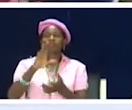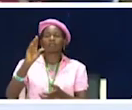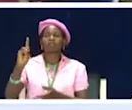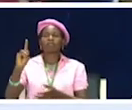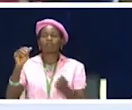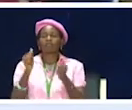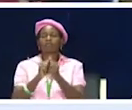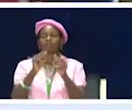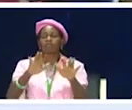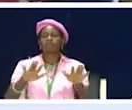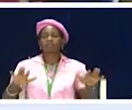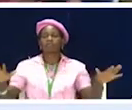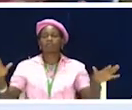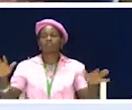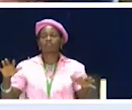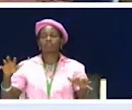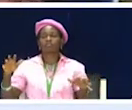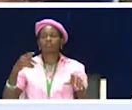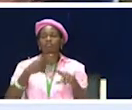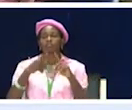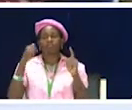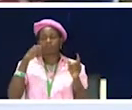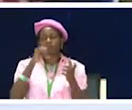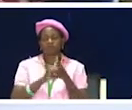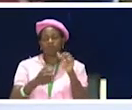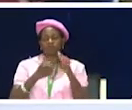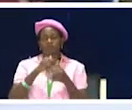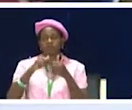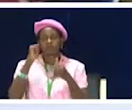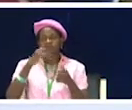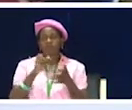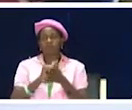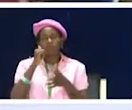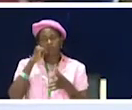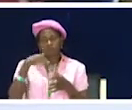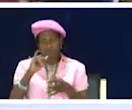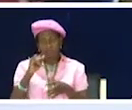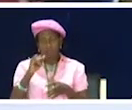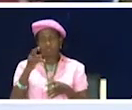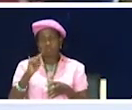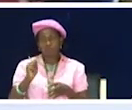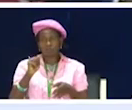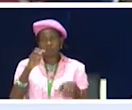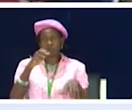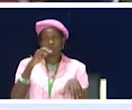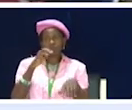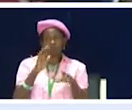with children. He said the problem she had was she was still bedwetting.